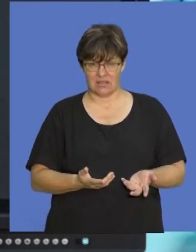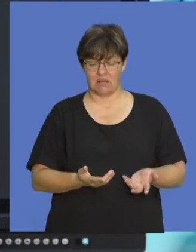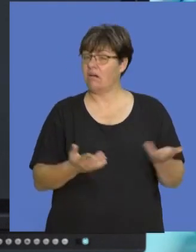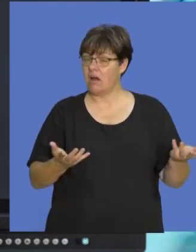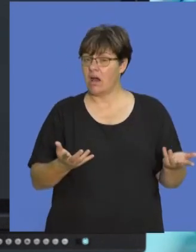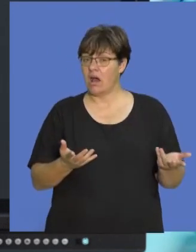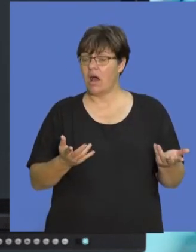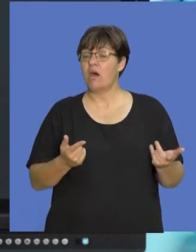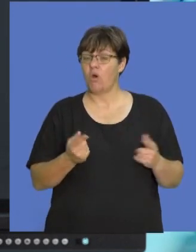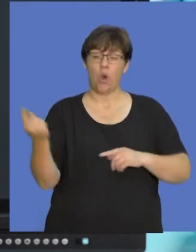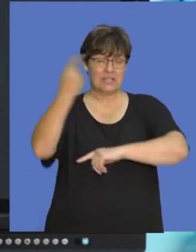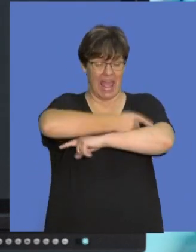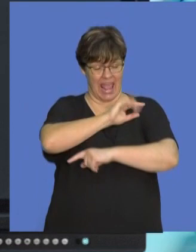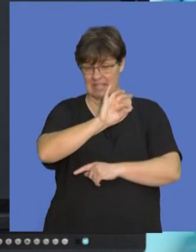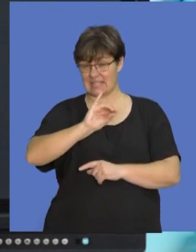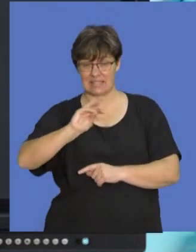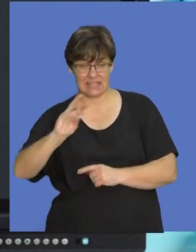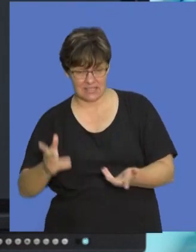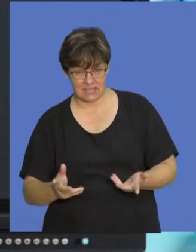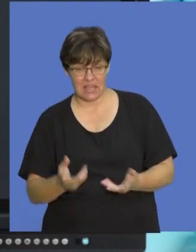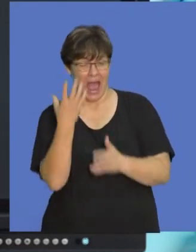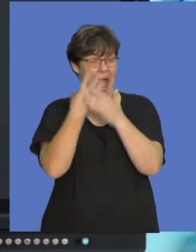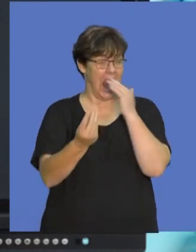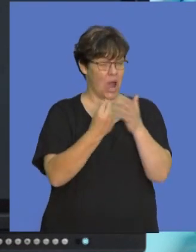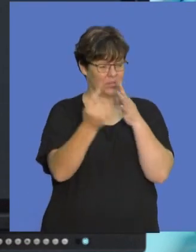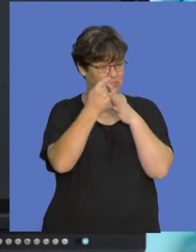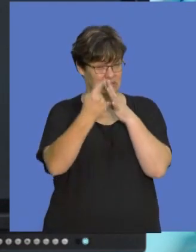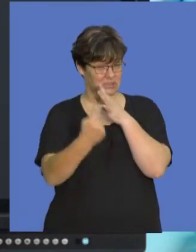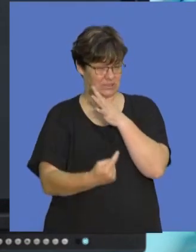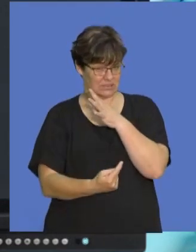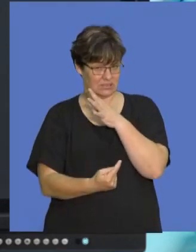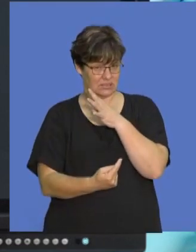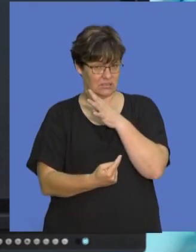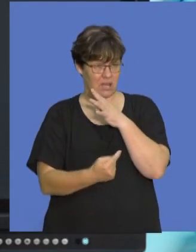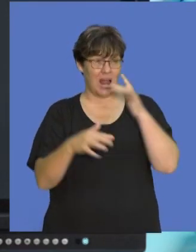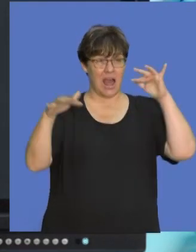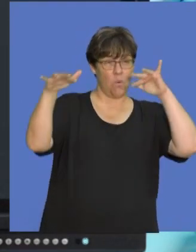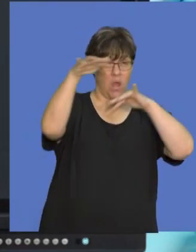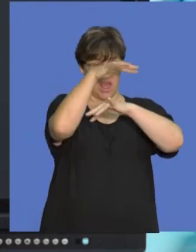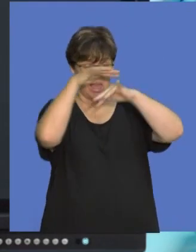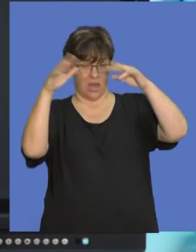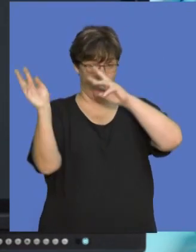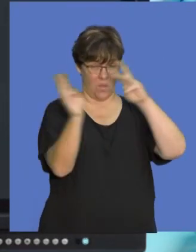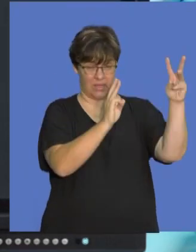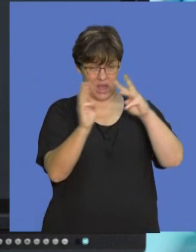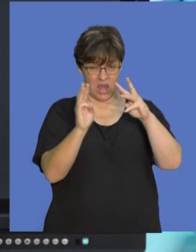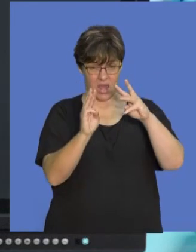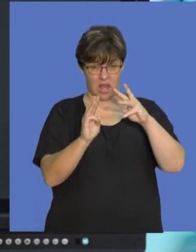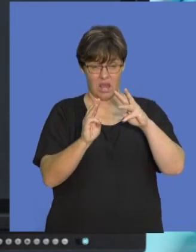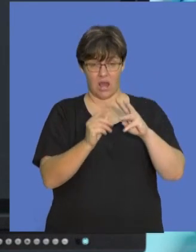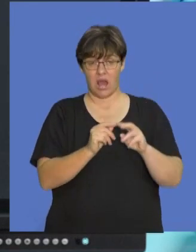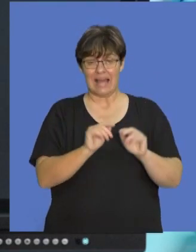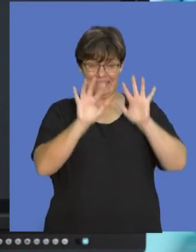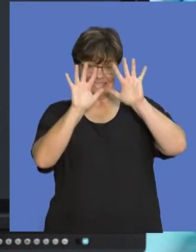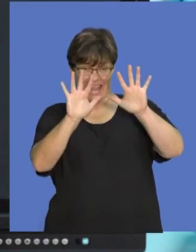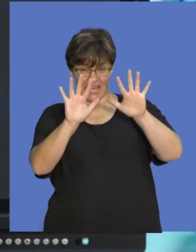of all the days and all the possible outcomes with these conditions, 5 out of